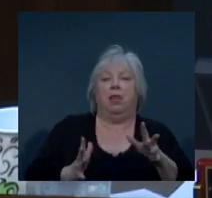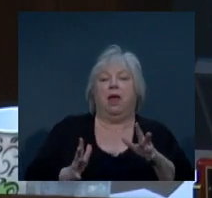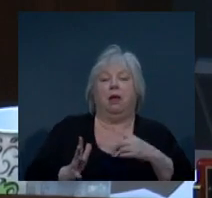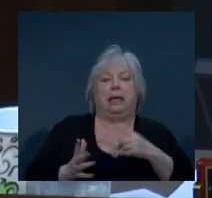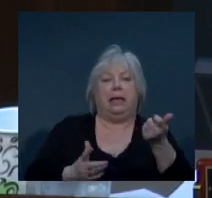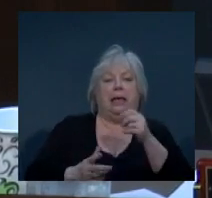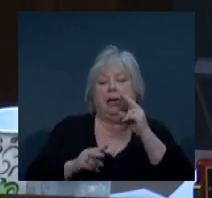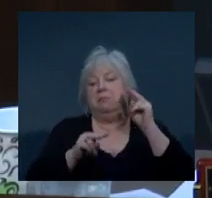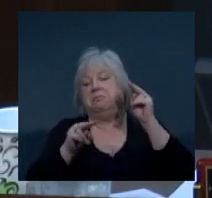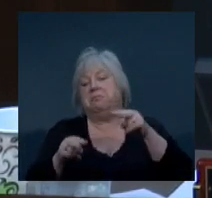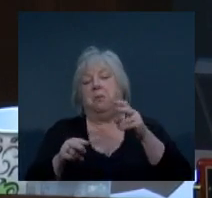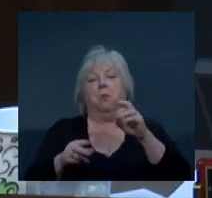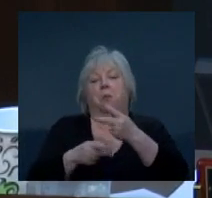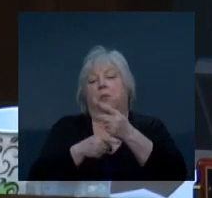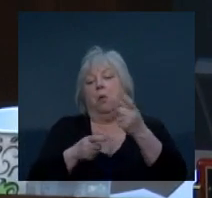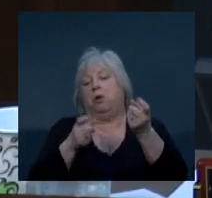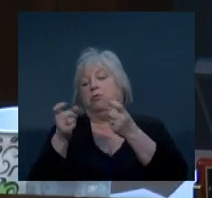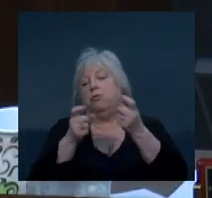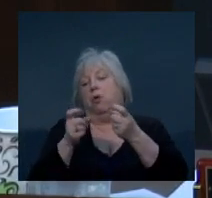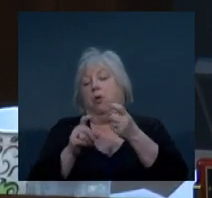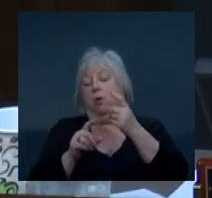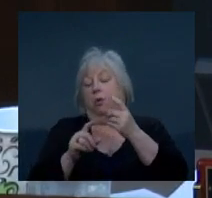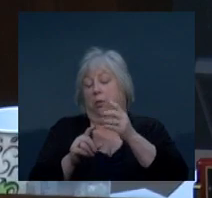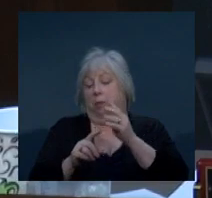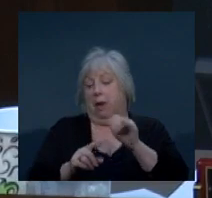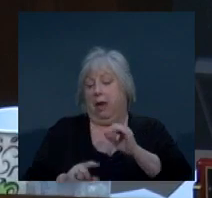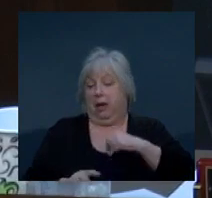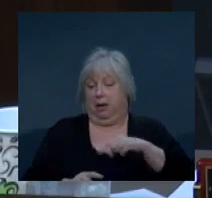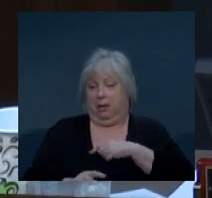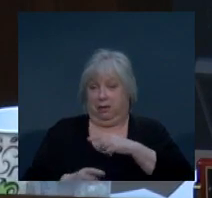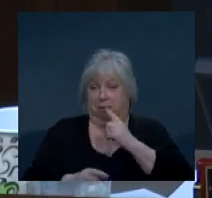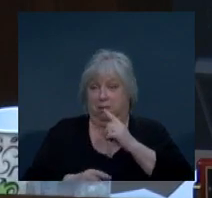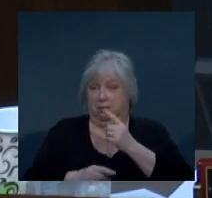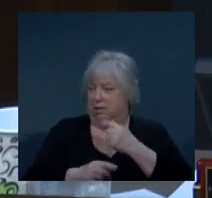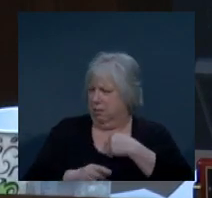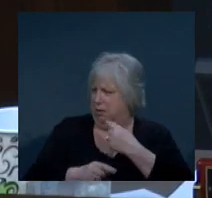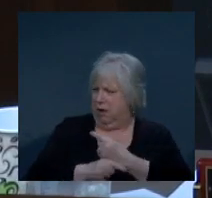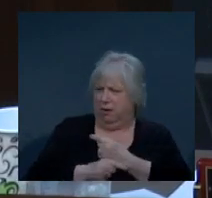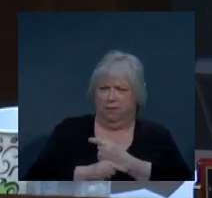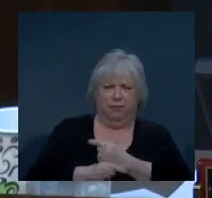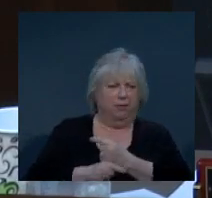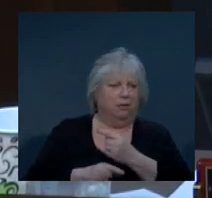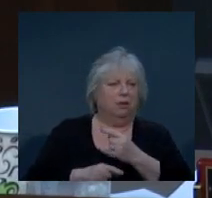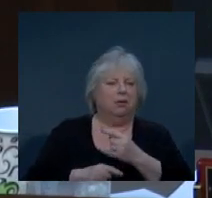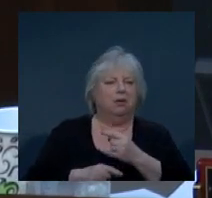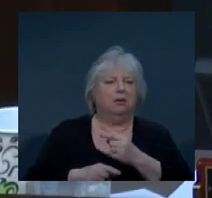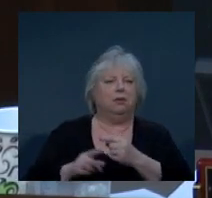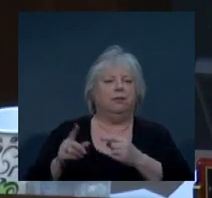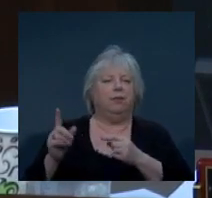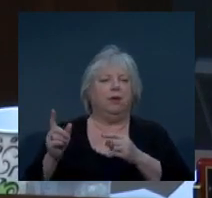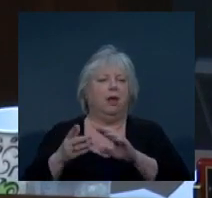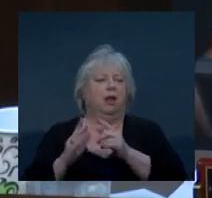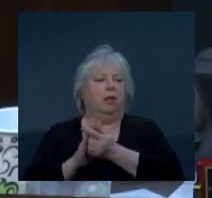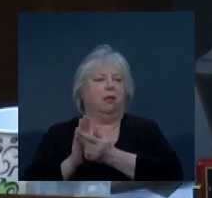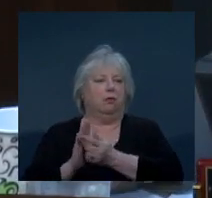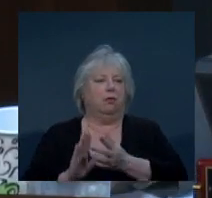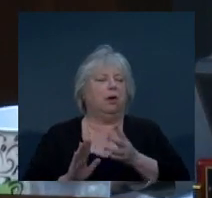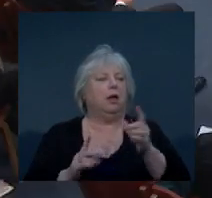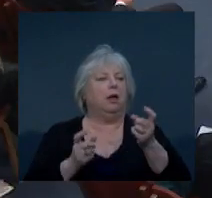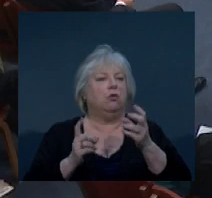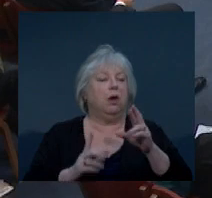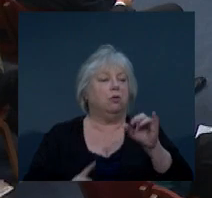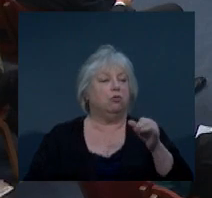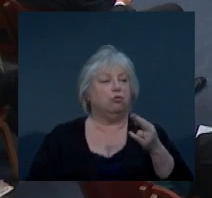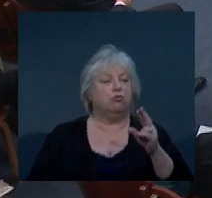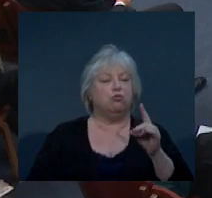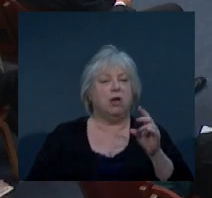Am I correct on that? Who are you talking to? The city attorney or Bruce or the mayor. Director Richardson,